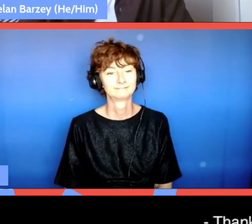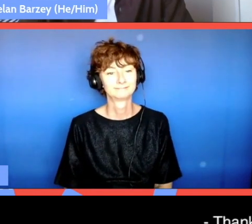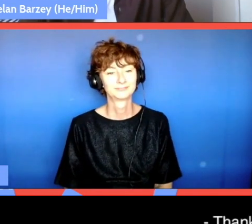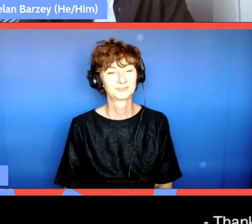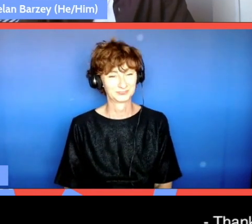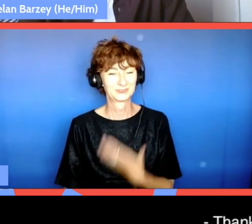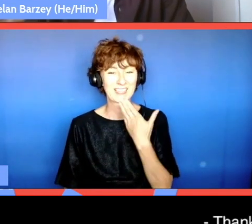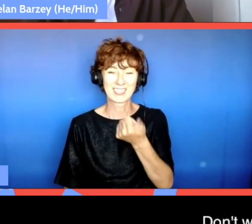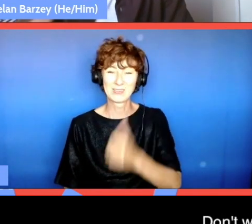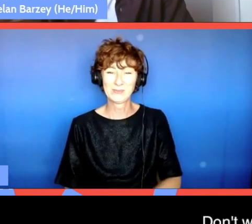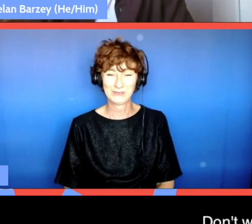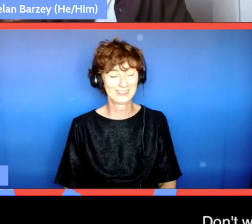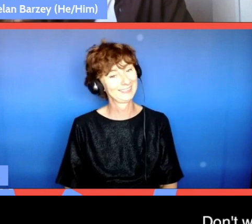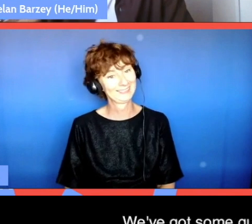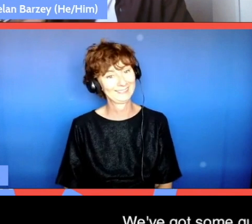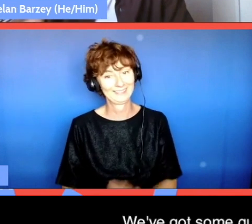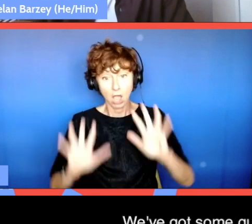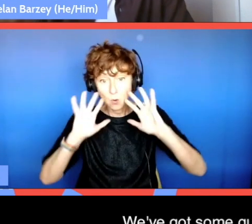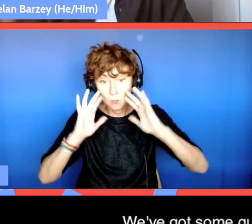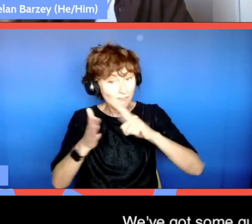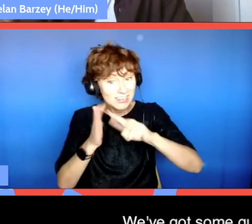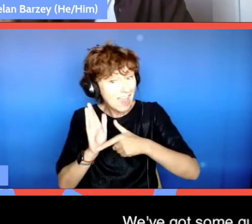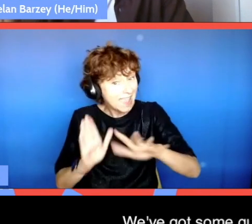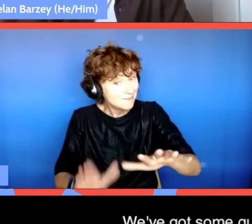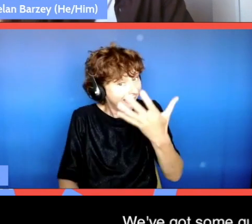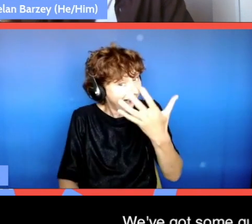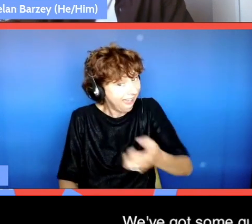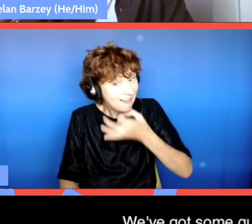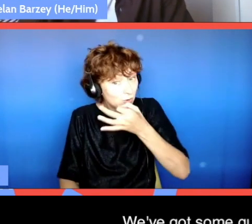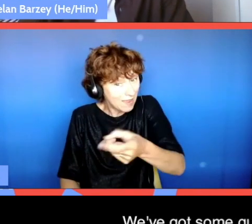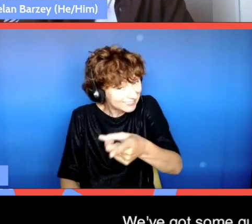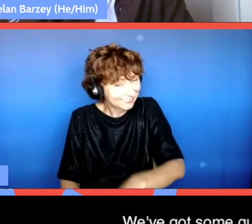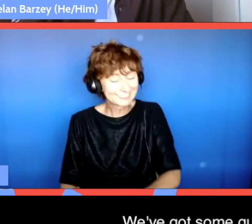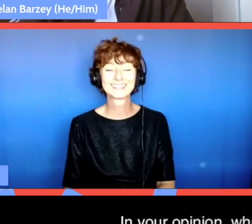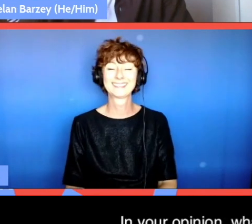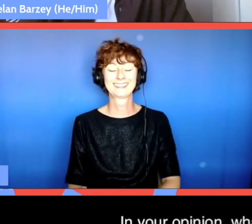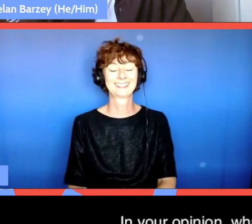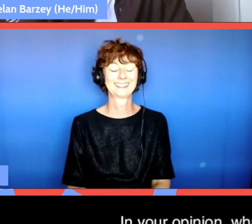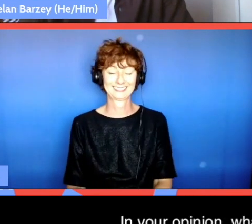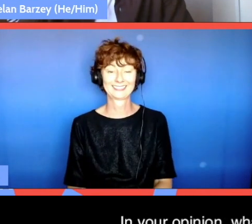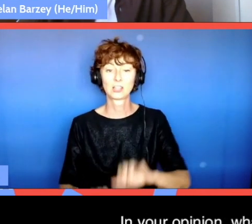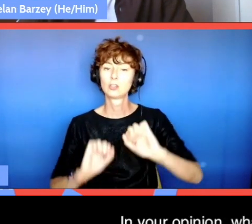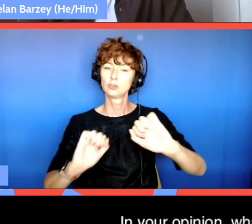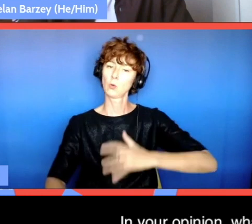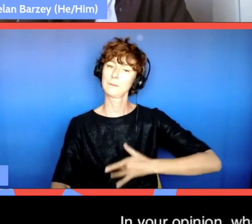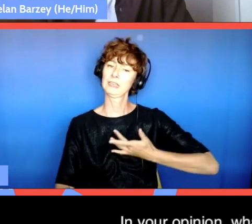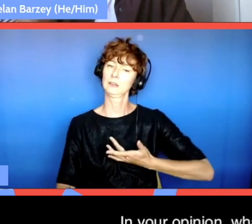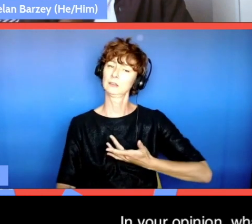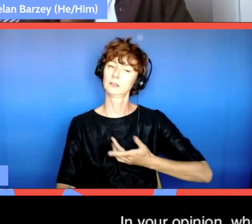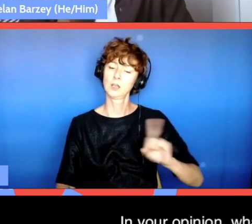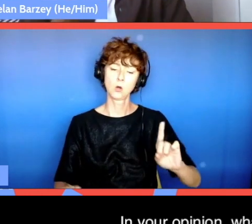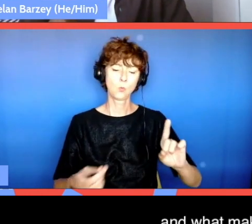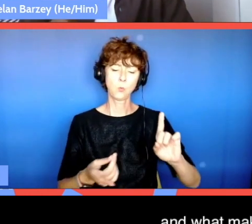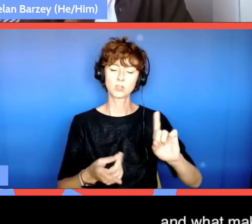Thank you, Rafa. And don't worry, Jamie, we've got some questions for you as well. In your opinion, what makes a